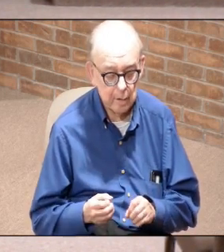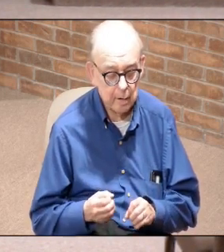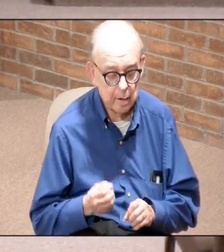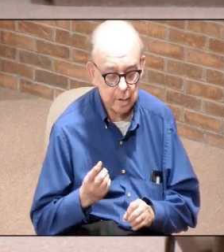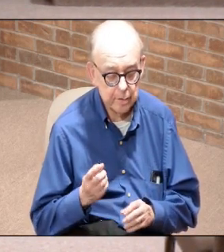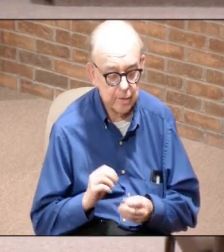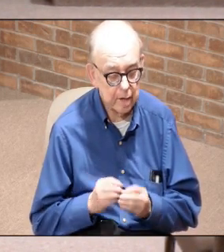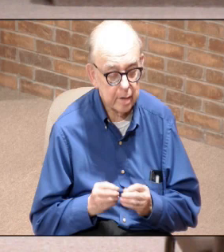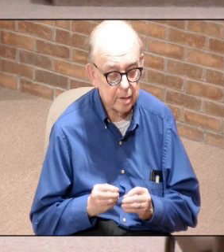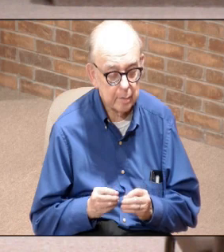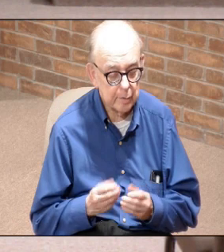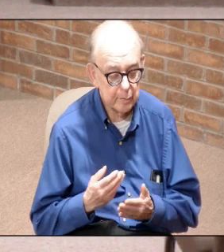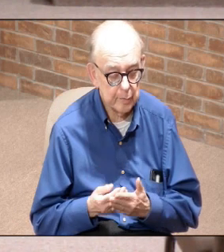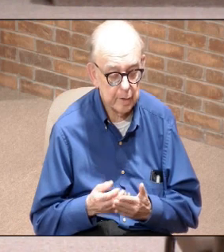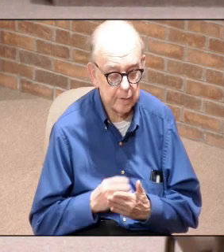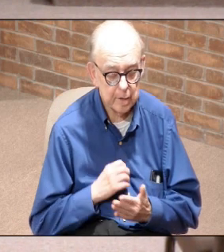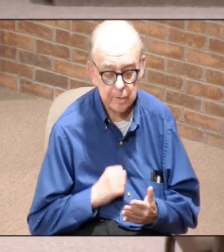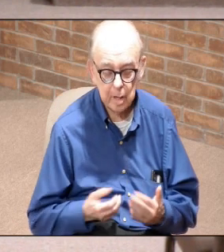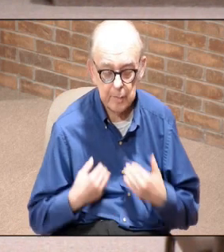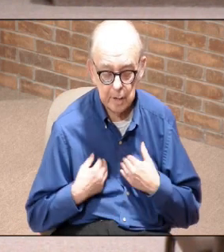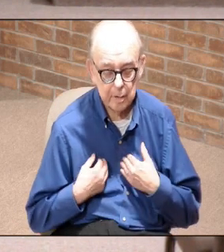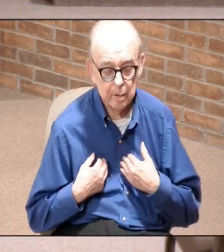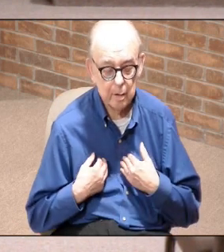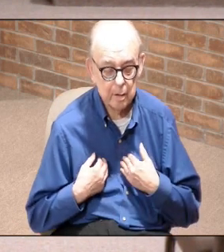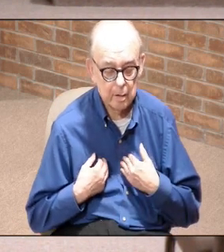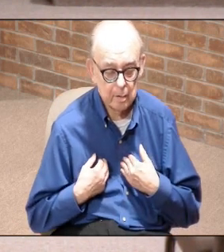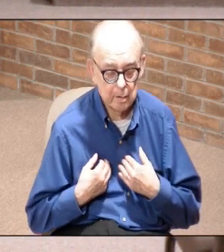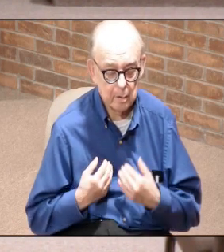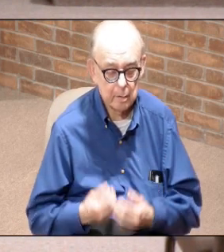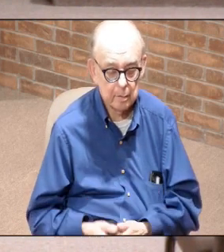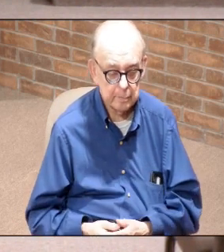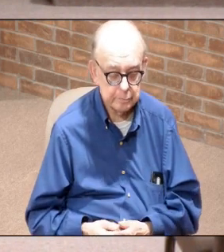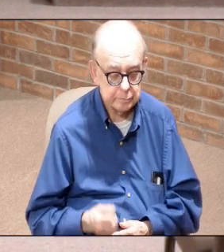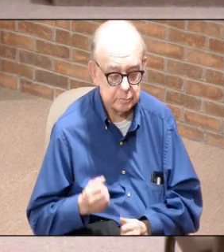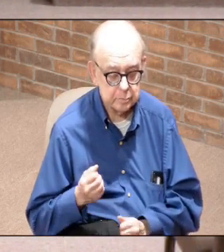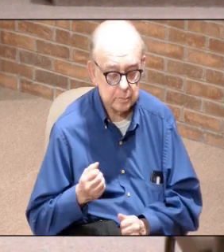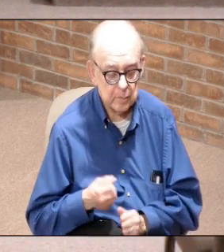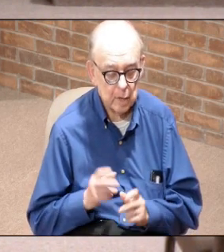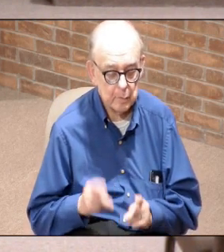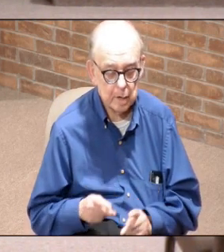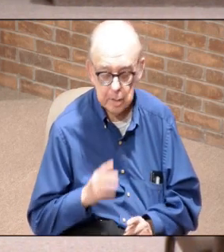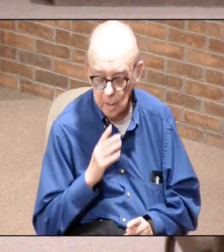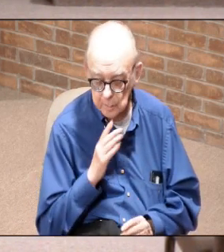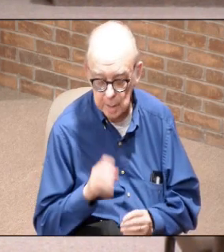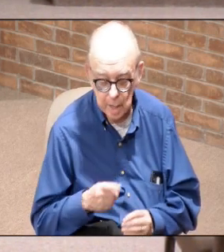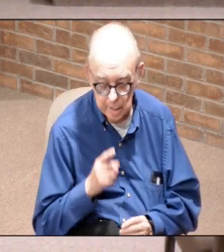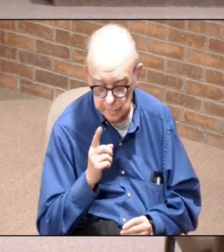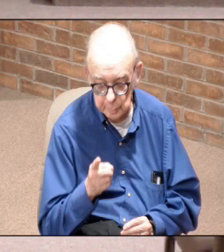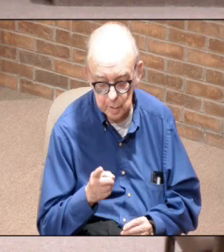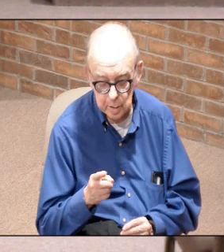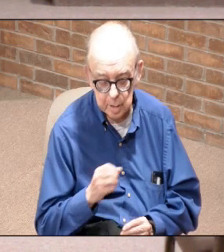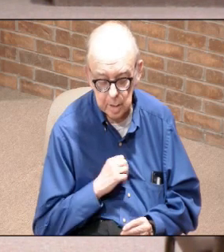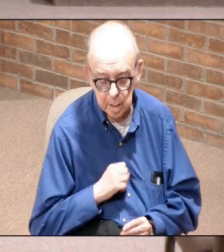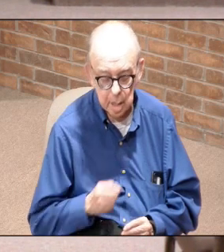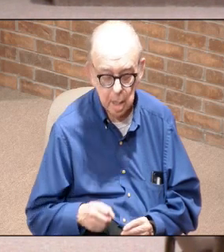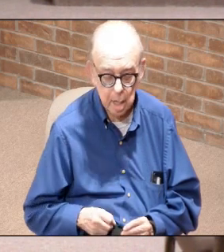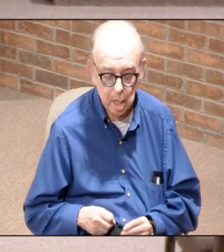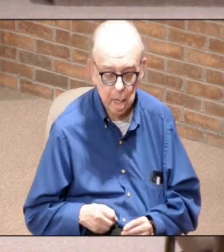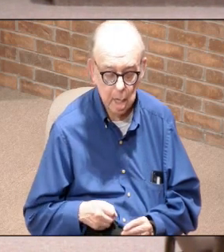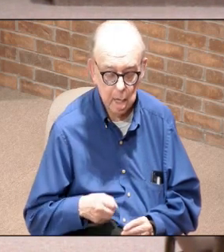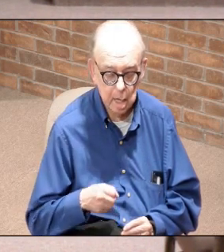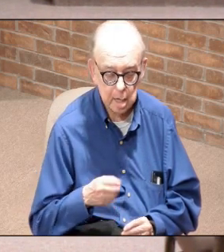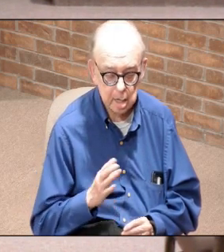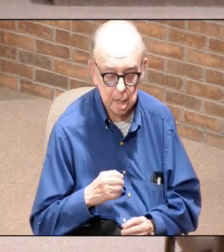time. But guess what? Everybody's talking about how smart he was. Why? Because God gave